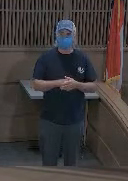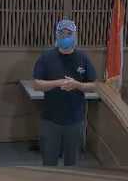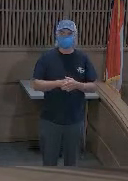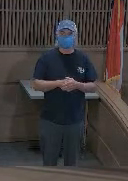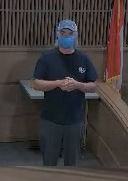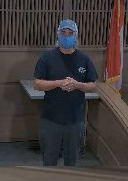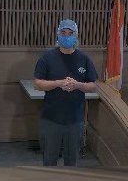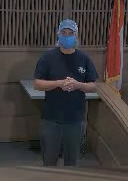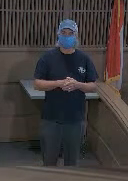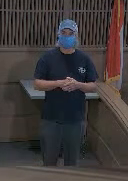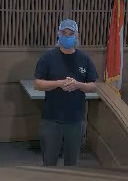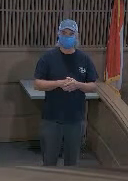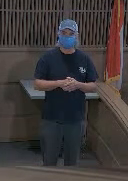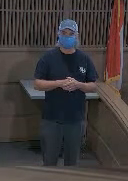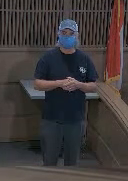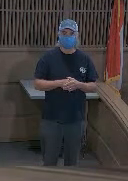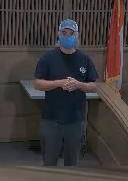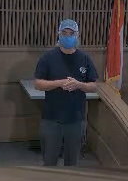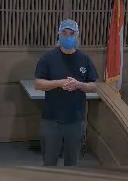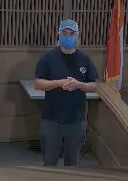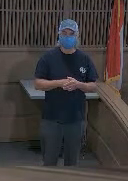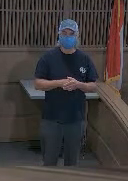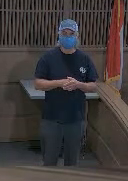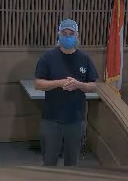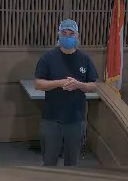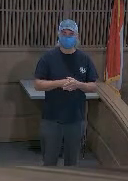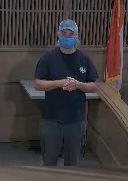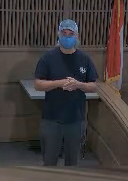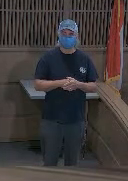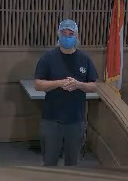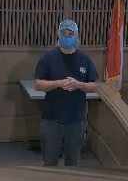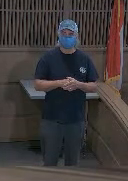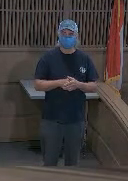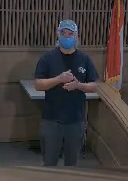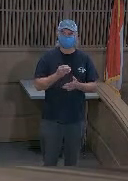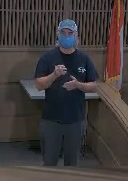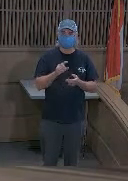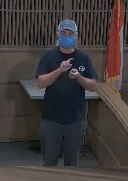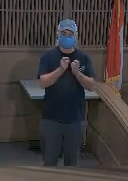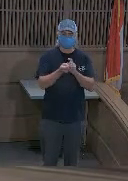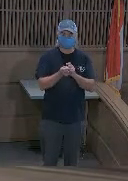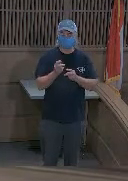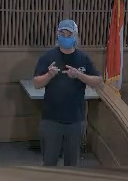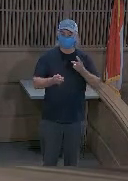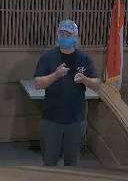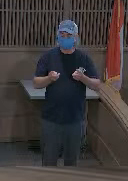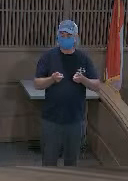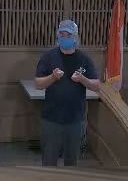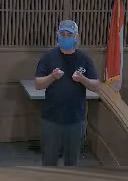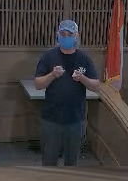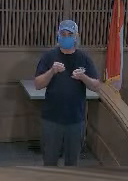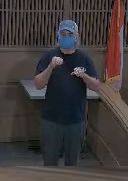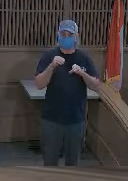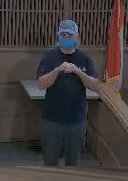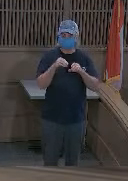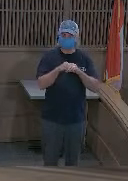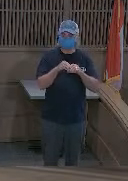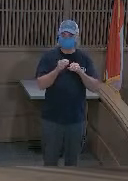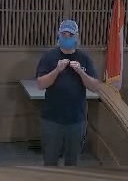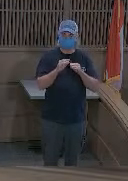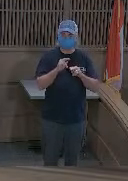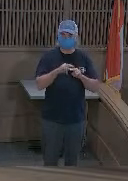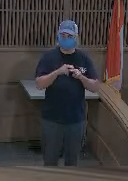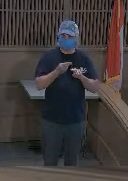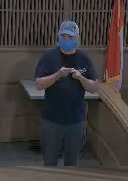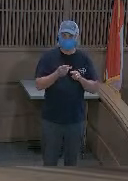229-312-MyMD. You may have seen that we've altered our visitation policy at Phoebe in our facilities, and we know that loved ones are an